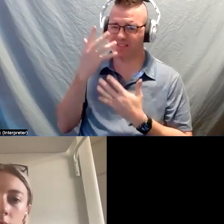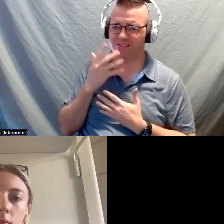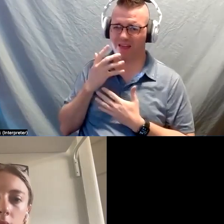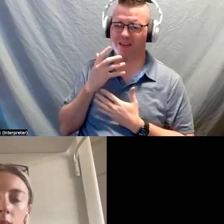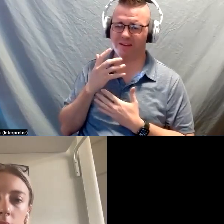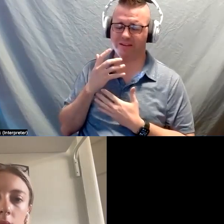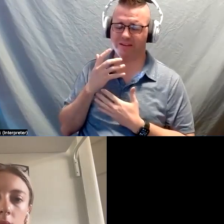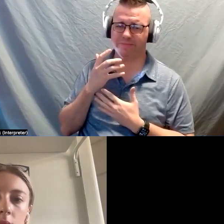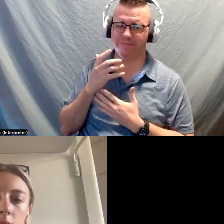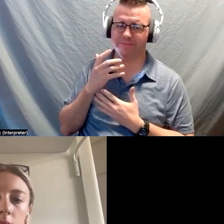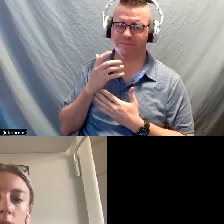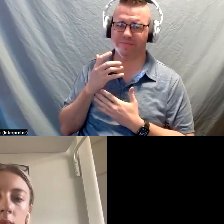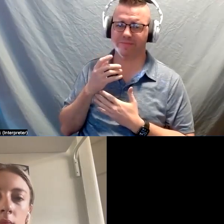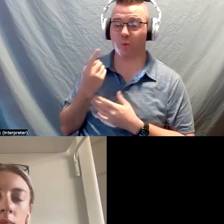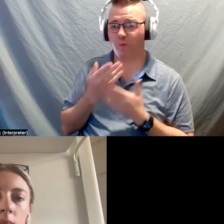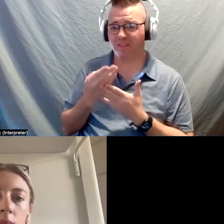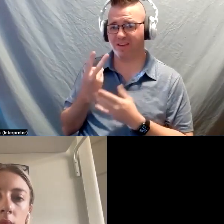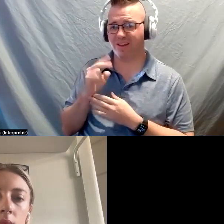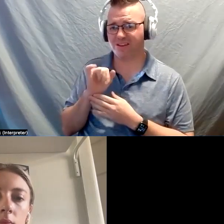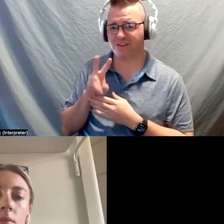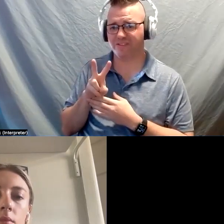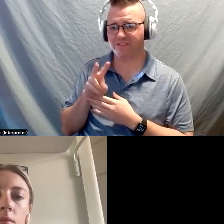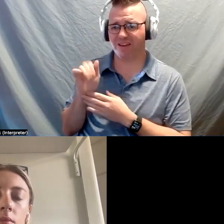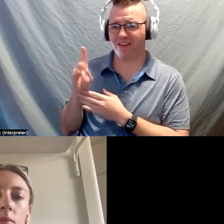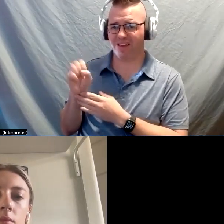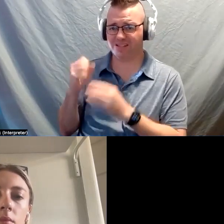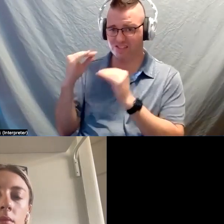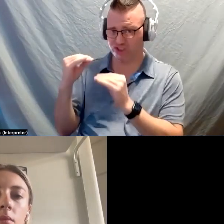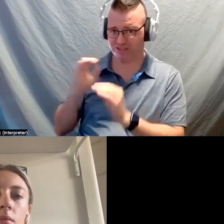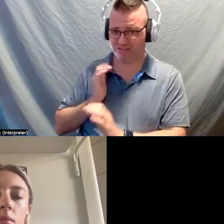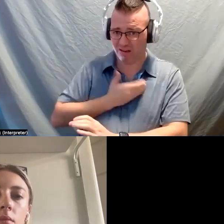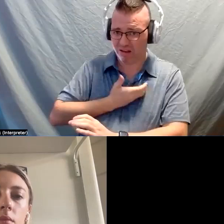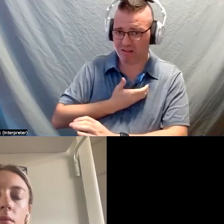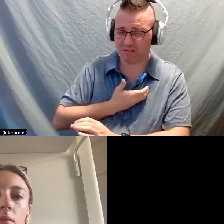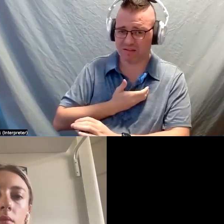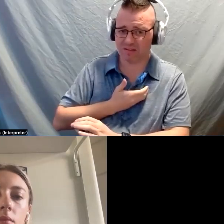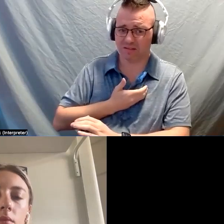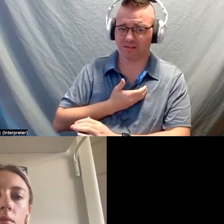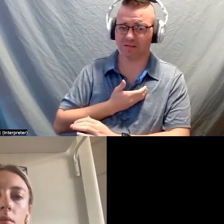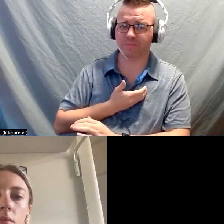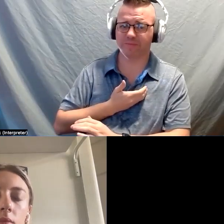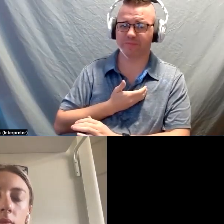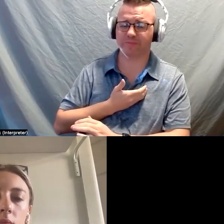because one of the things that HIV/AIDS does teach us is, for example, the